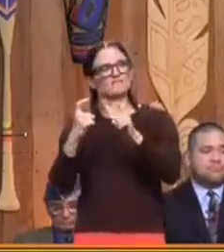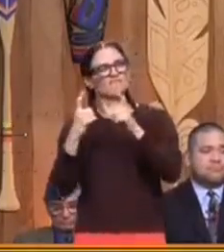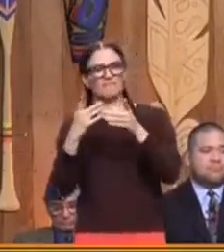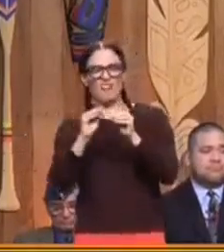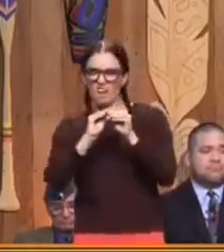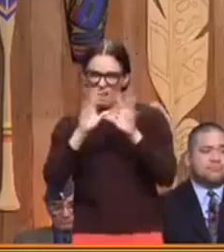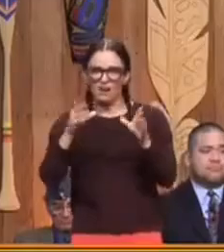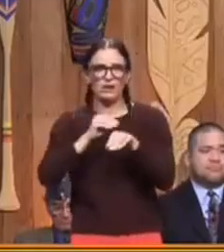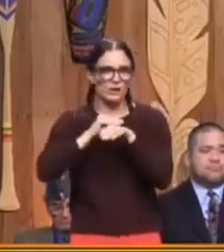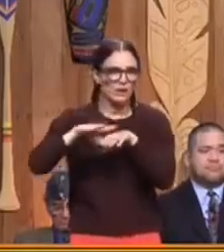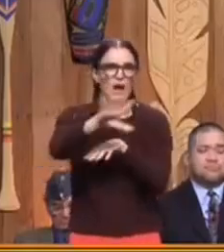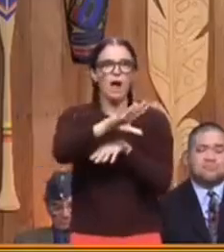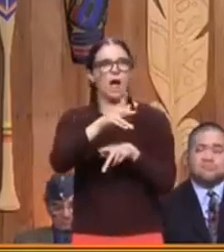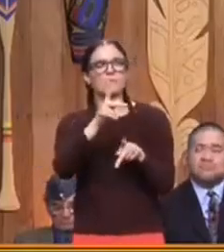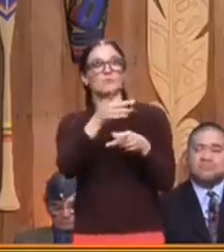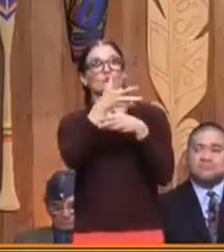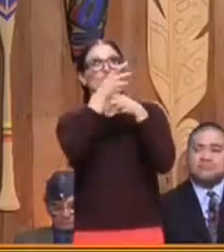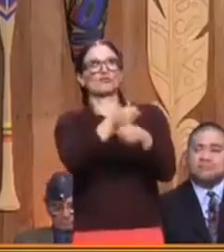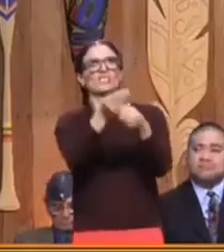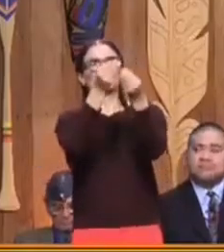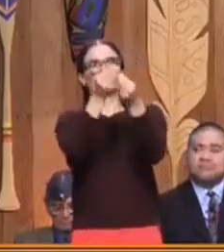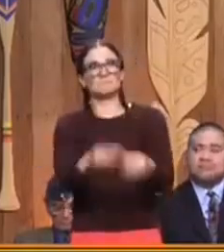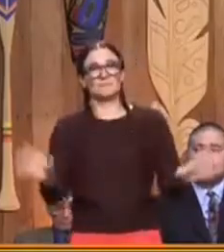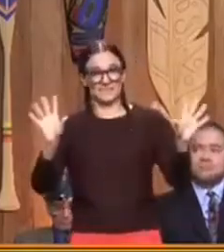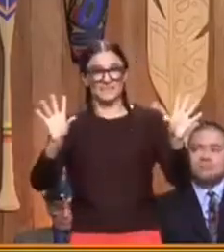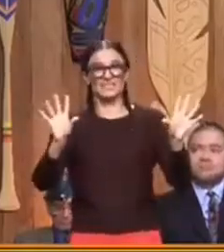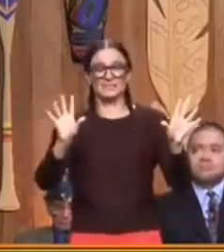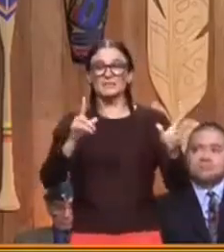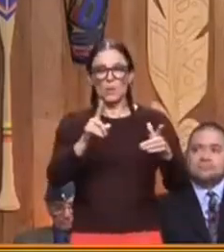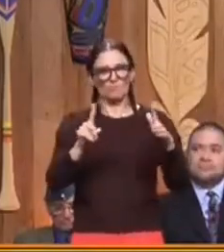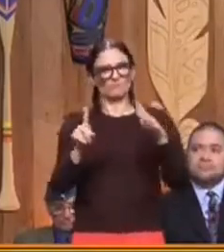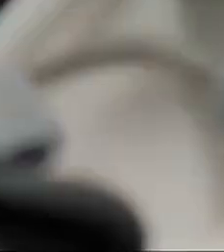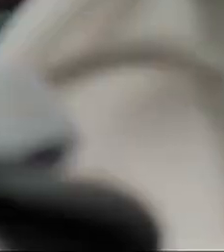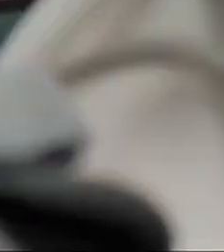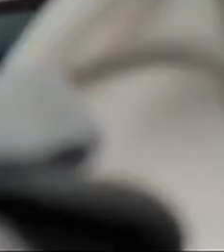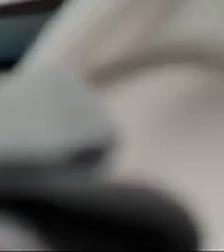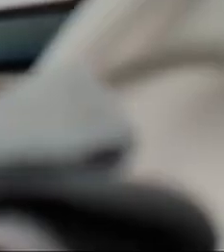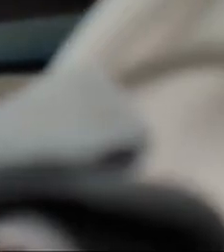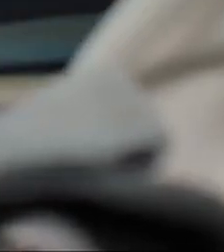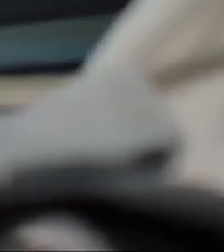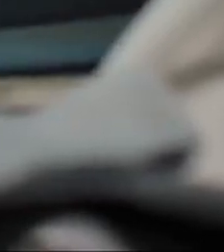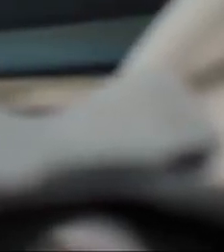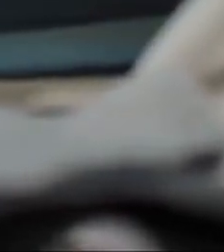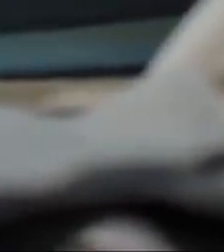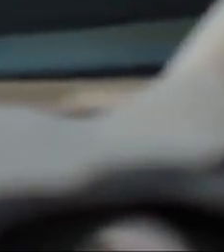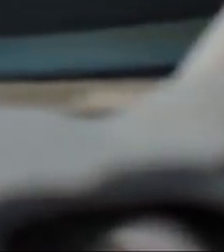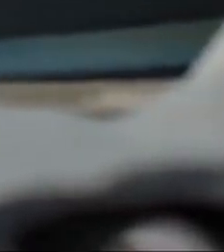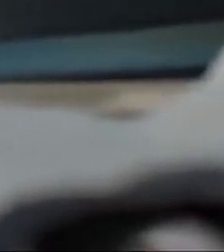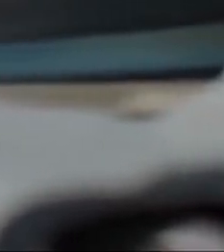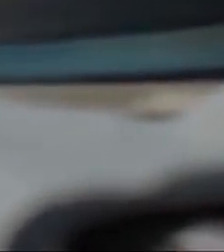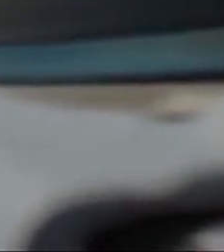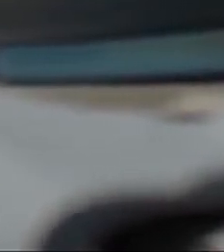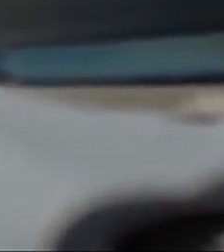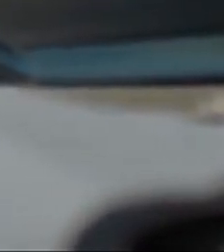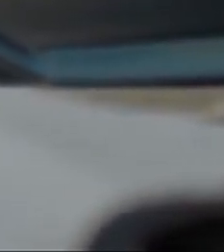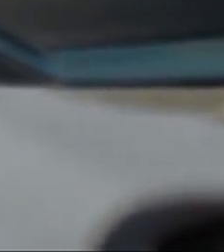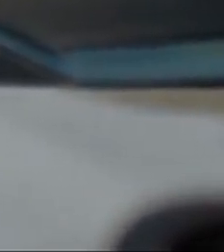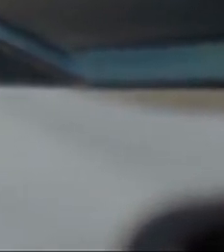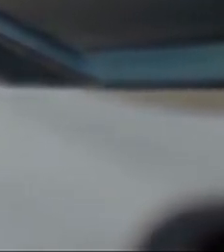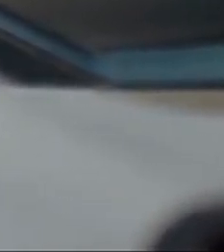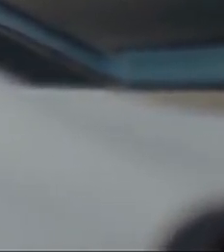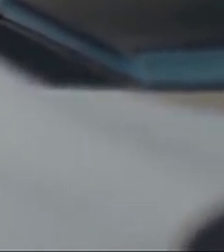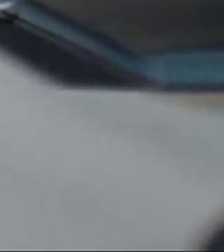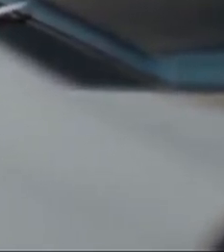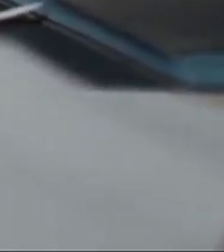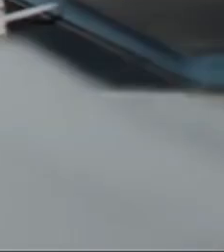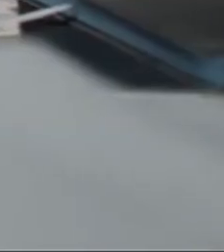to serious health concerns going undiagnosed or without proper treatment. To try and address the issues, CMA says it's going to review